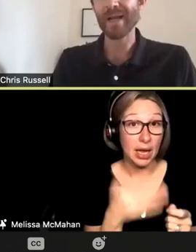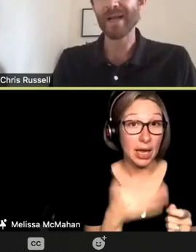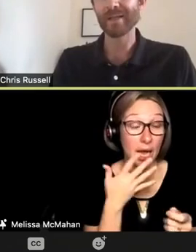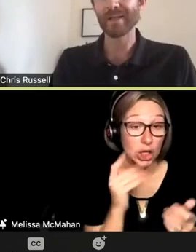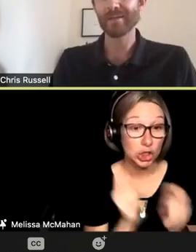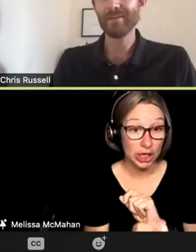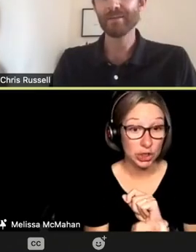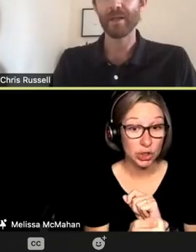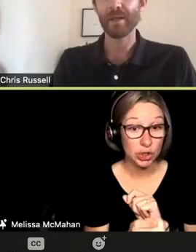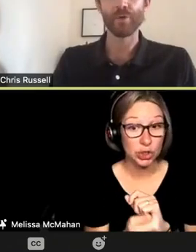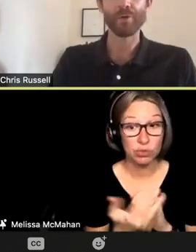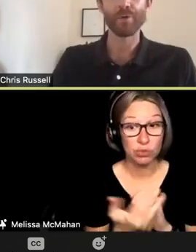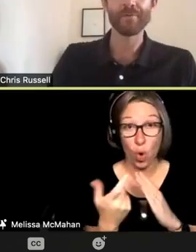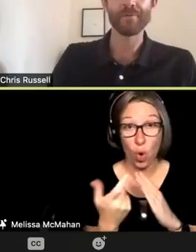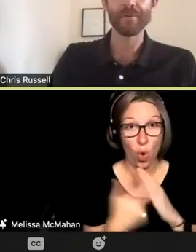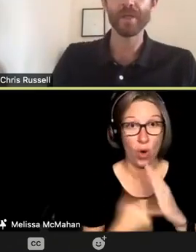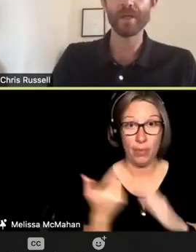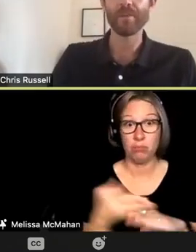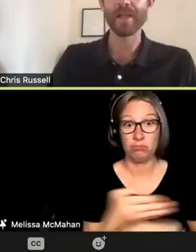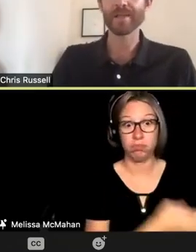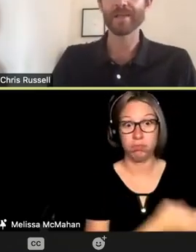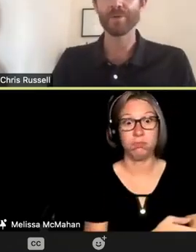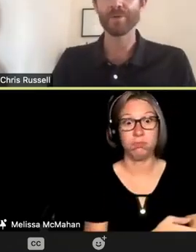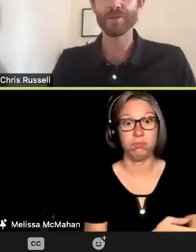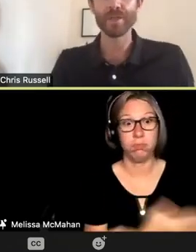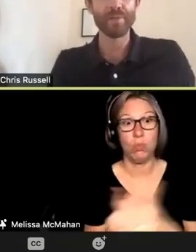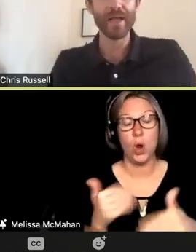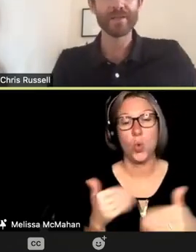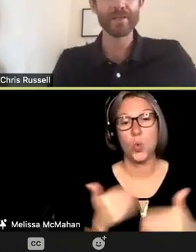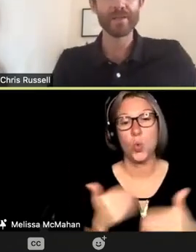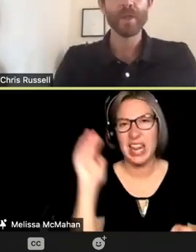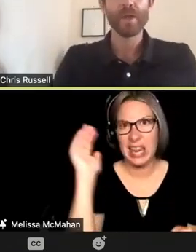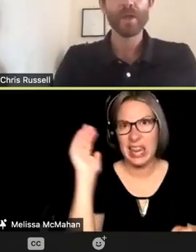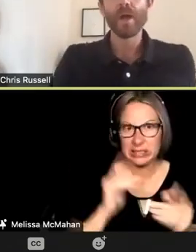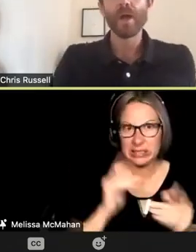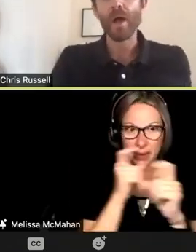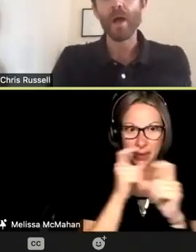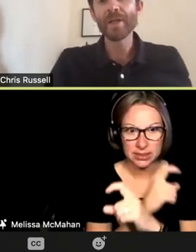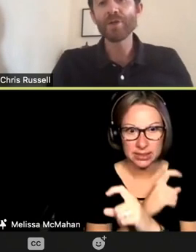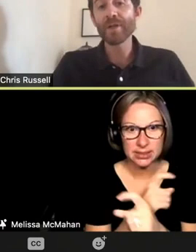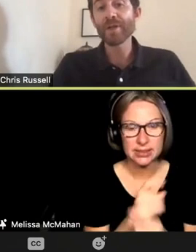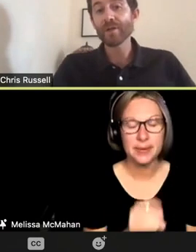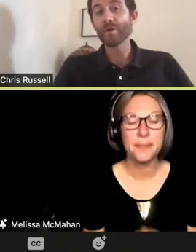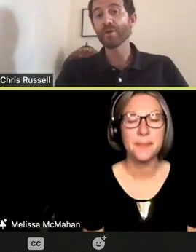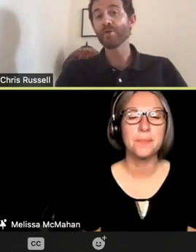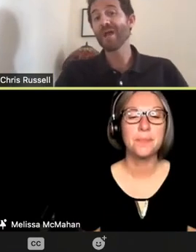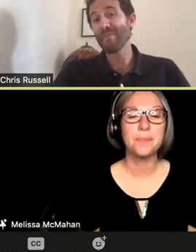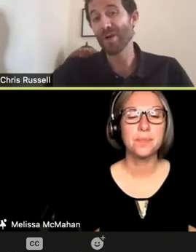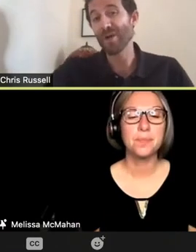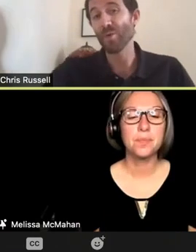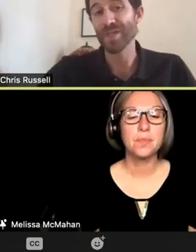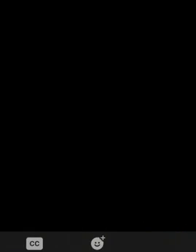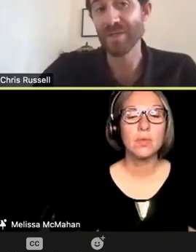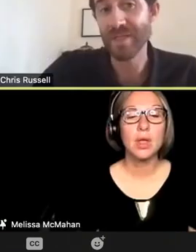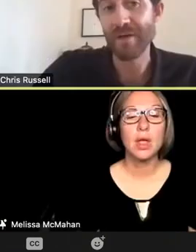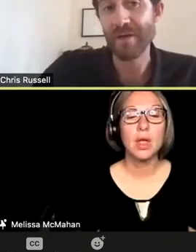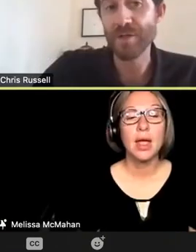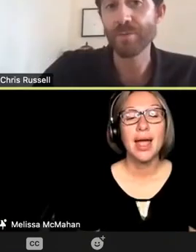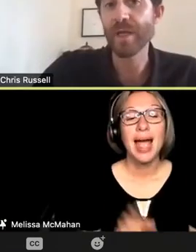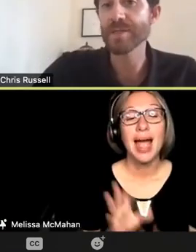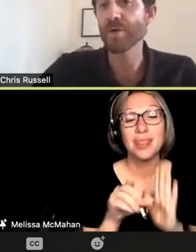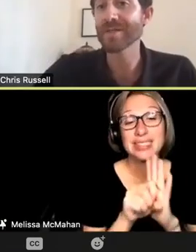which automatically improve reducing the complexity. And you can do a lot better with the